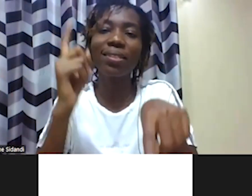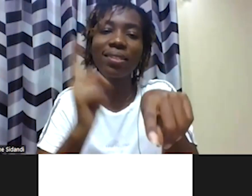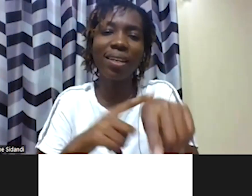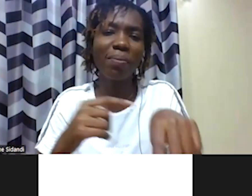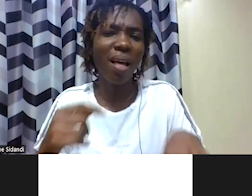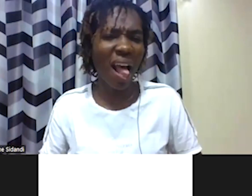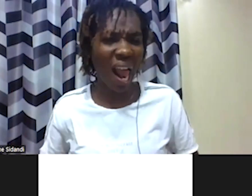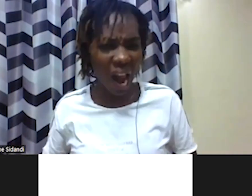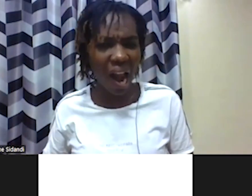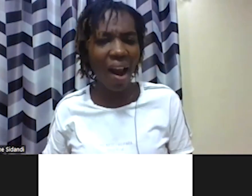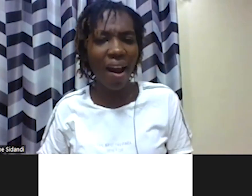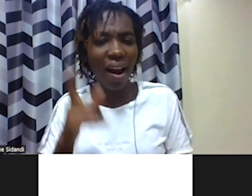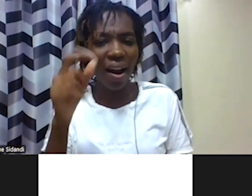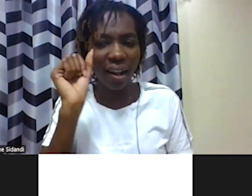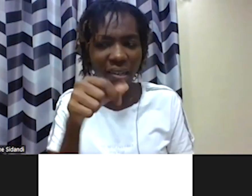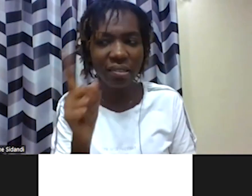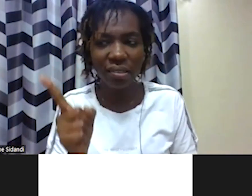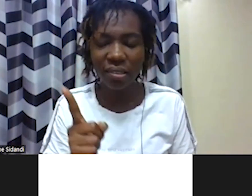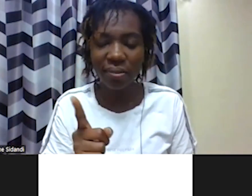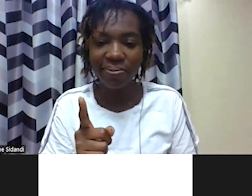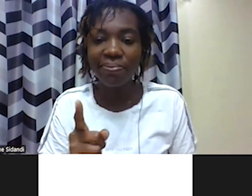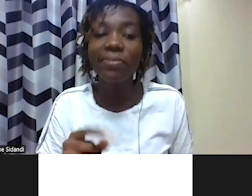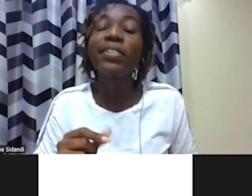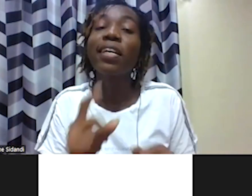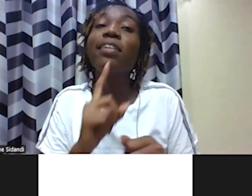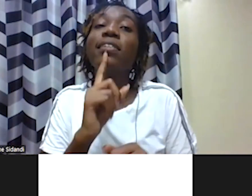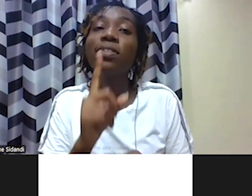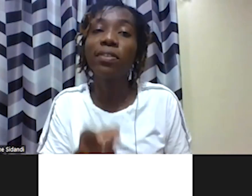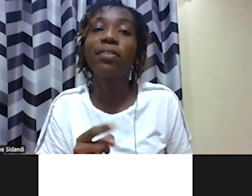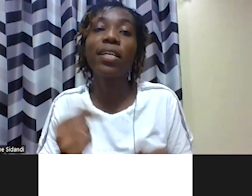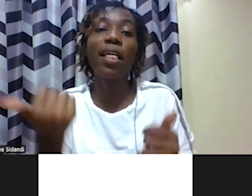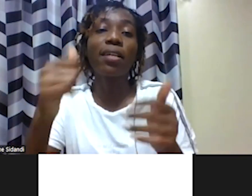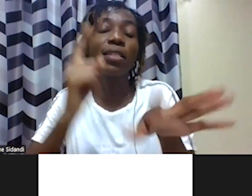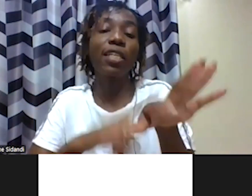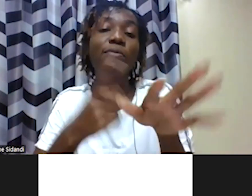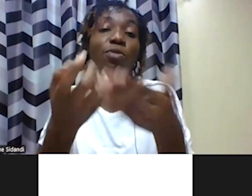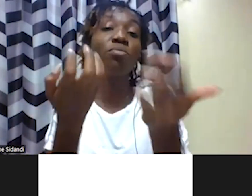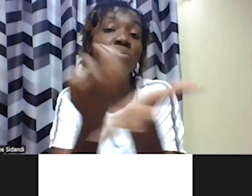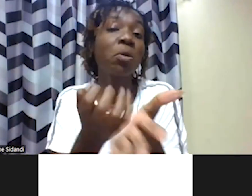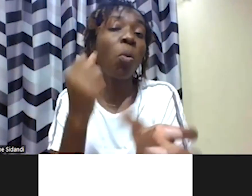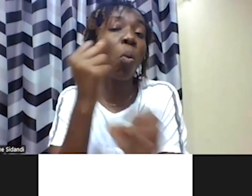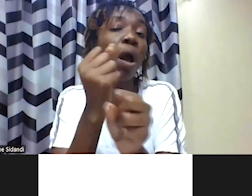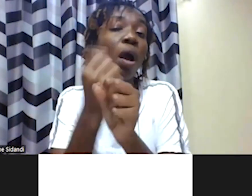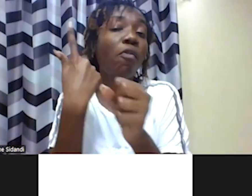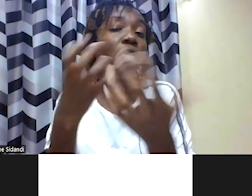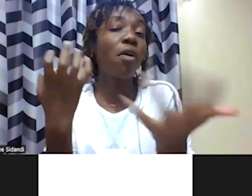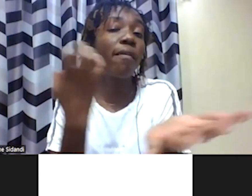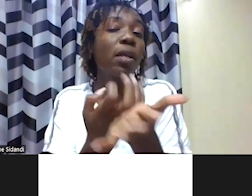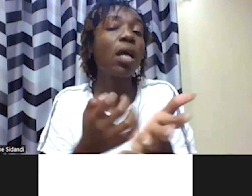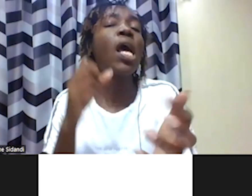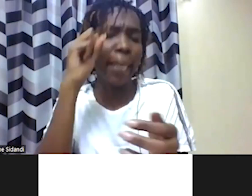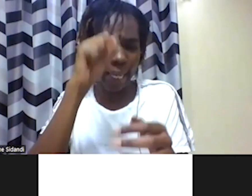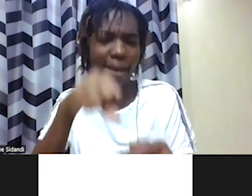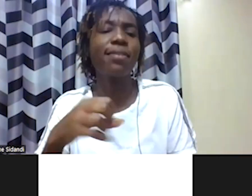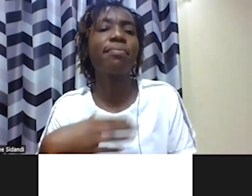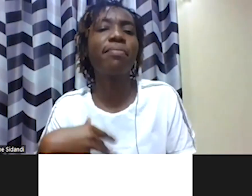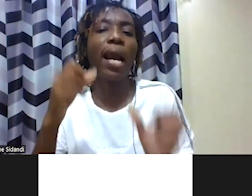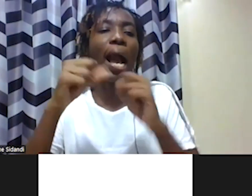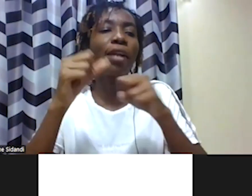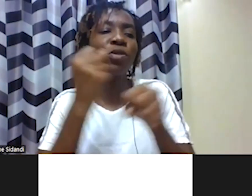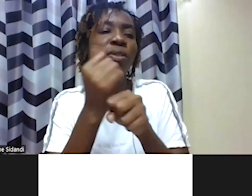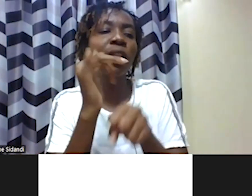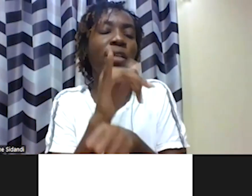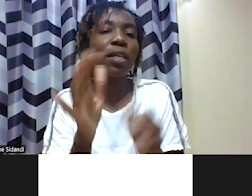sasa huyu ataweza. So every time you're working to prove that, yes, I can do it. And